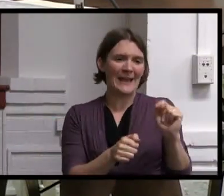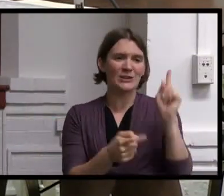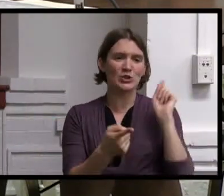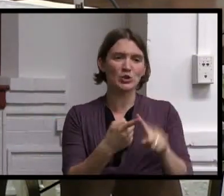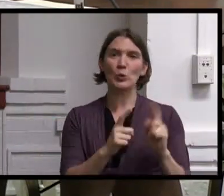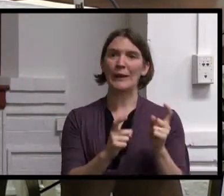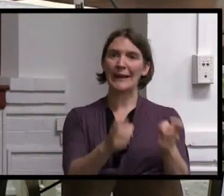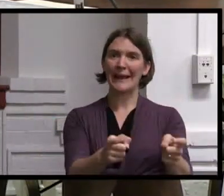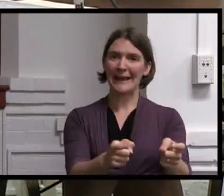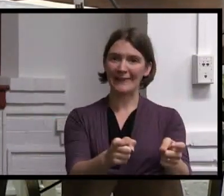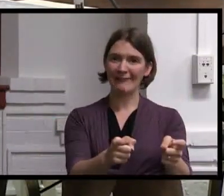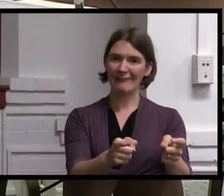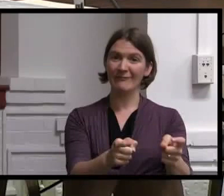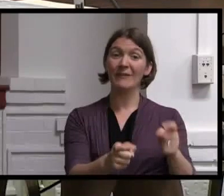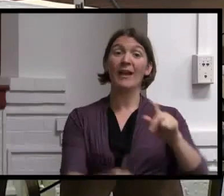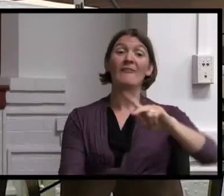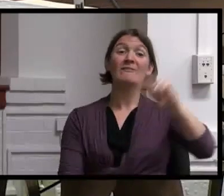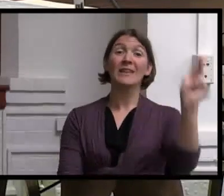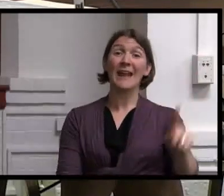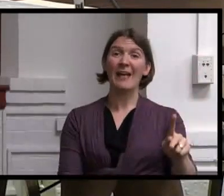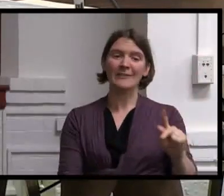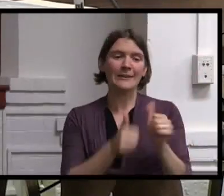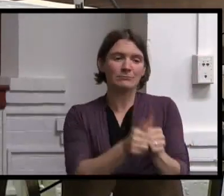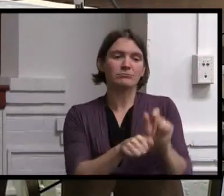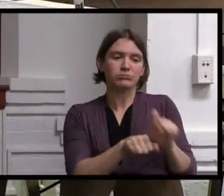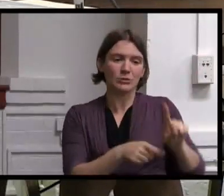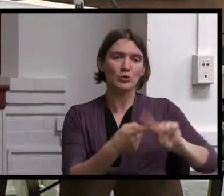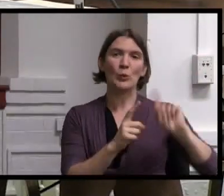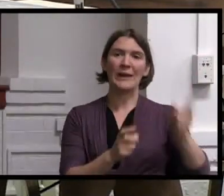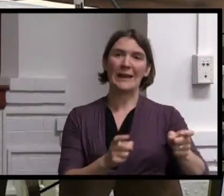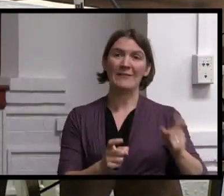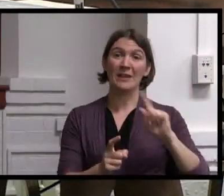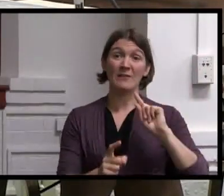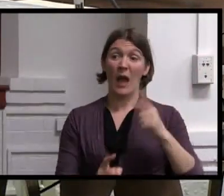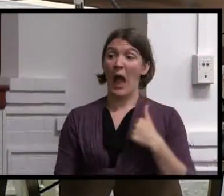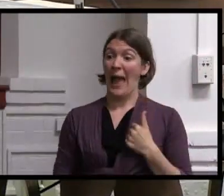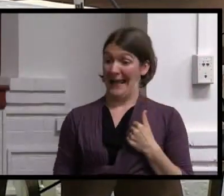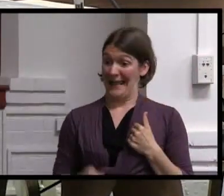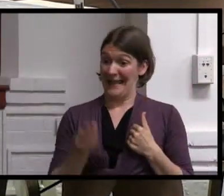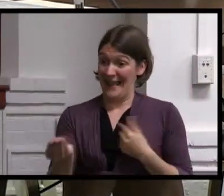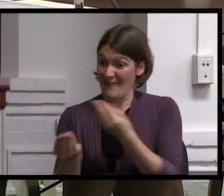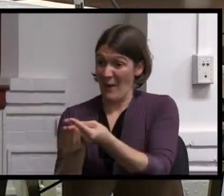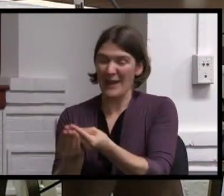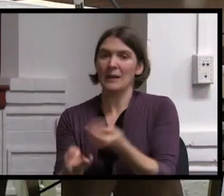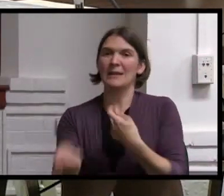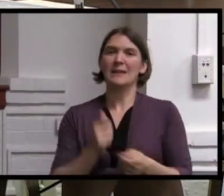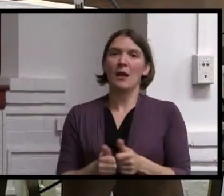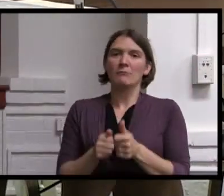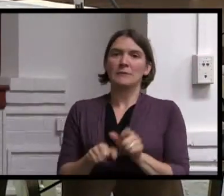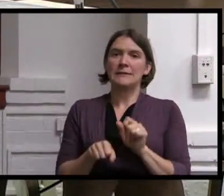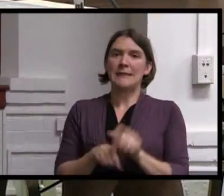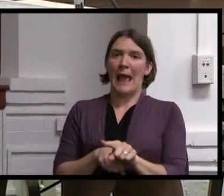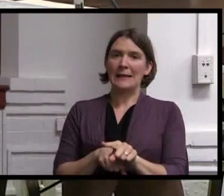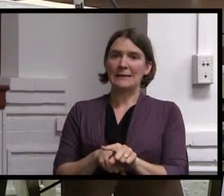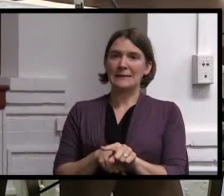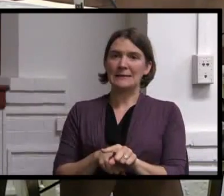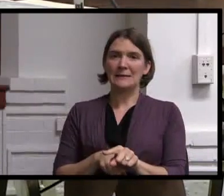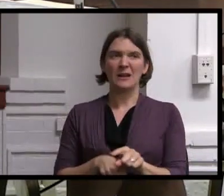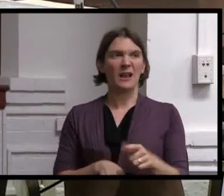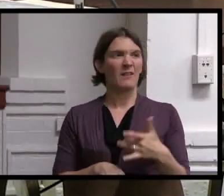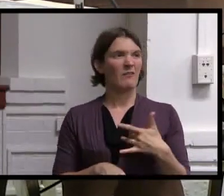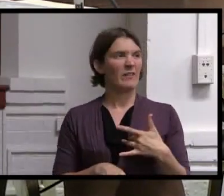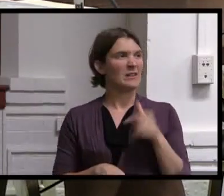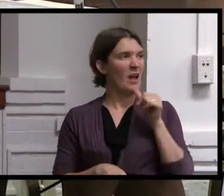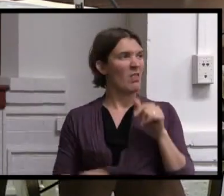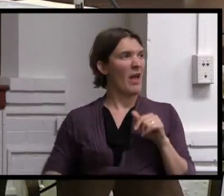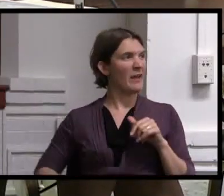text to give? Mm-hmm. In Philly, they're using text to give. So instead of giving someone money on the street, you text. Doesn't feel as heart-centered